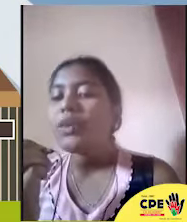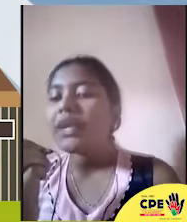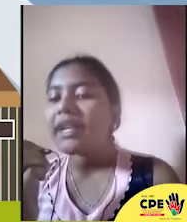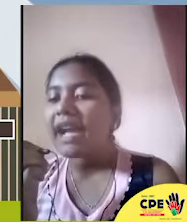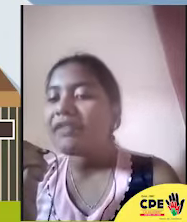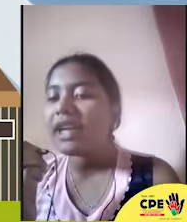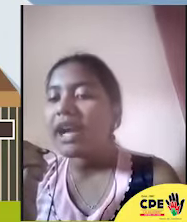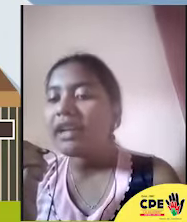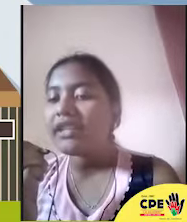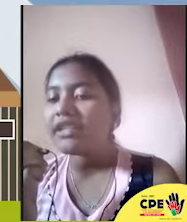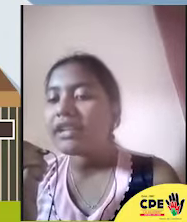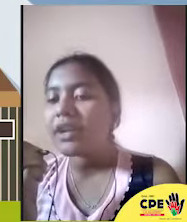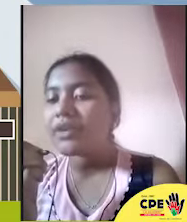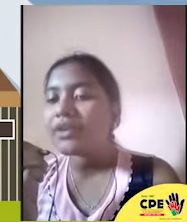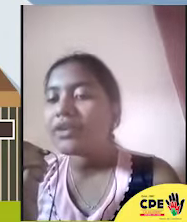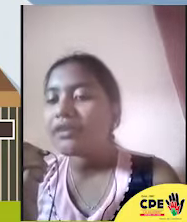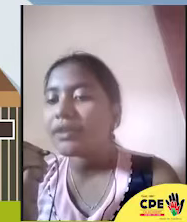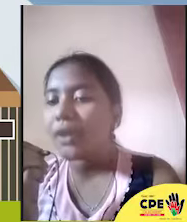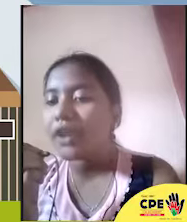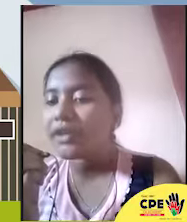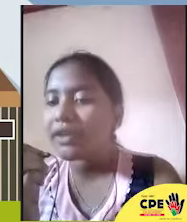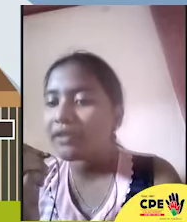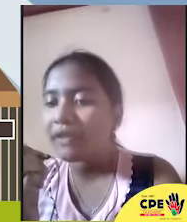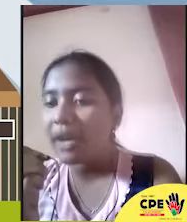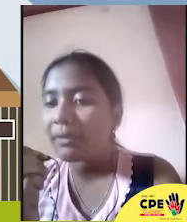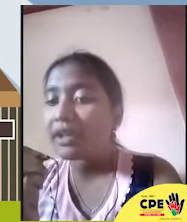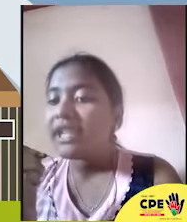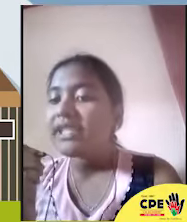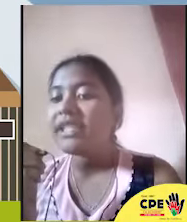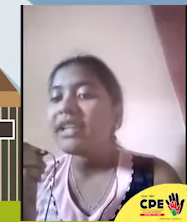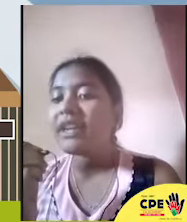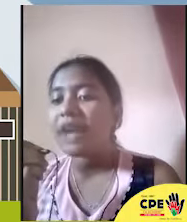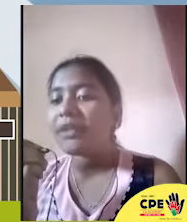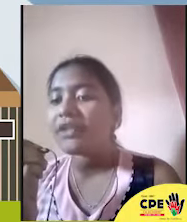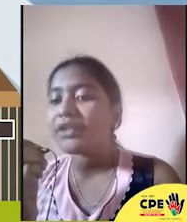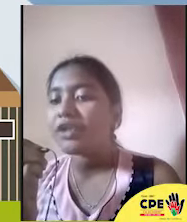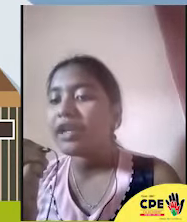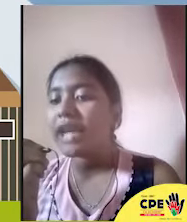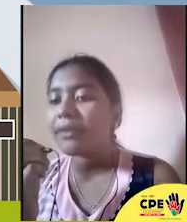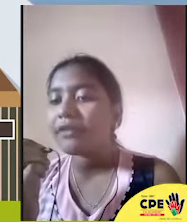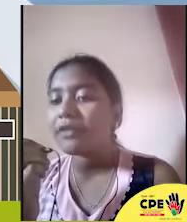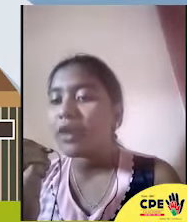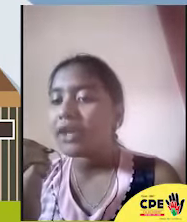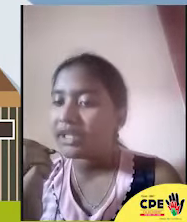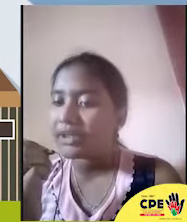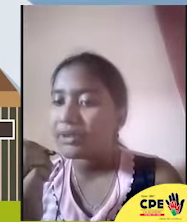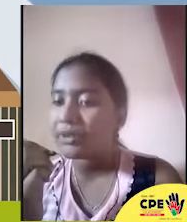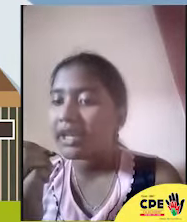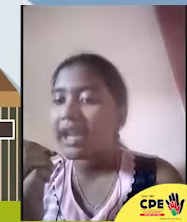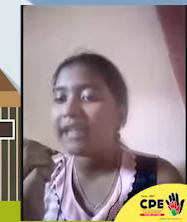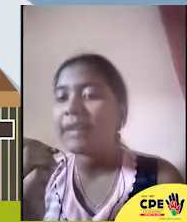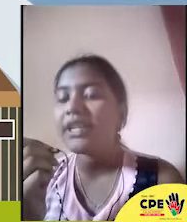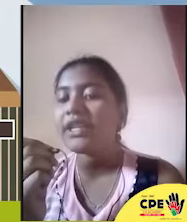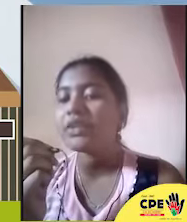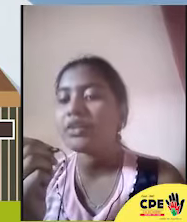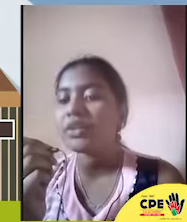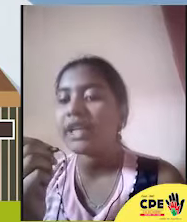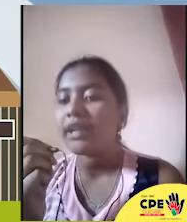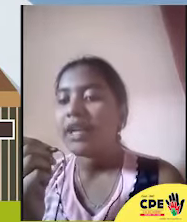Though we are having hundreds and thousands of importance of a farmer, still a farmer is not happy for what he is doing and